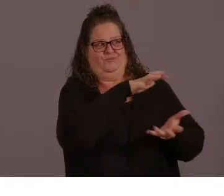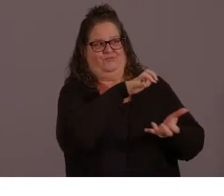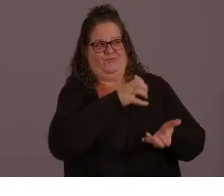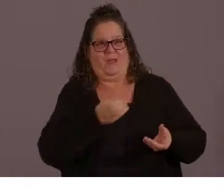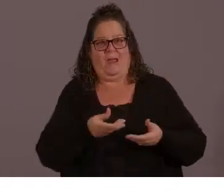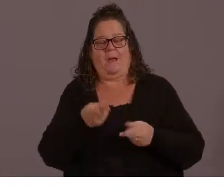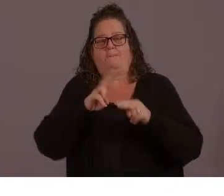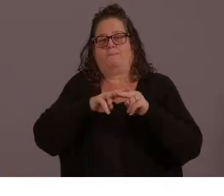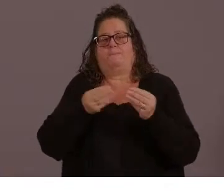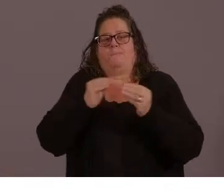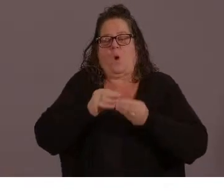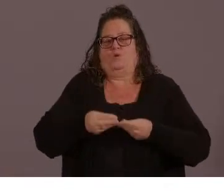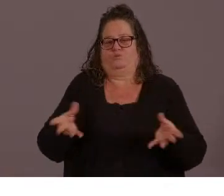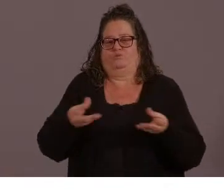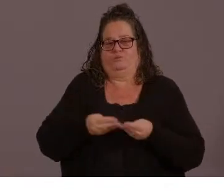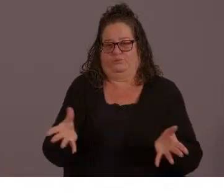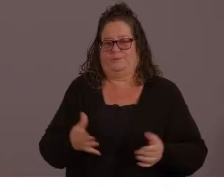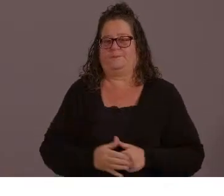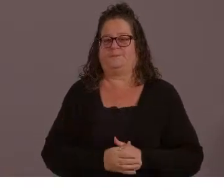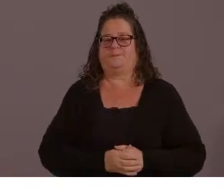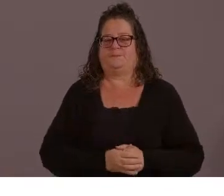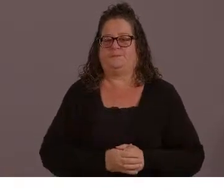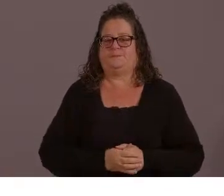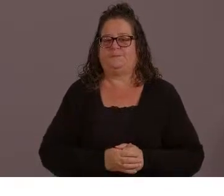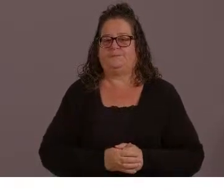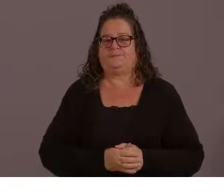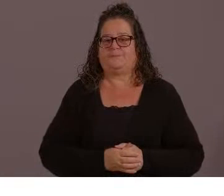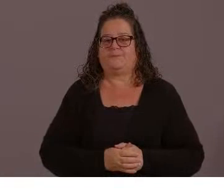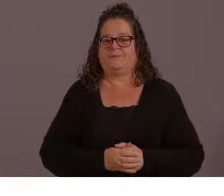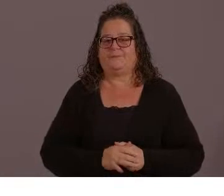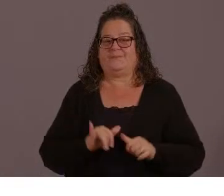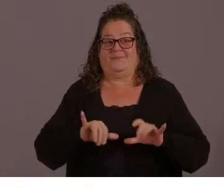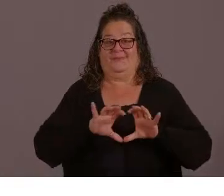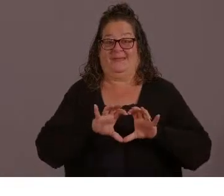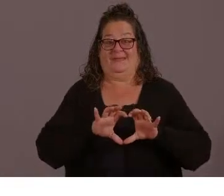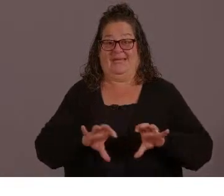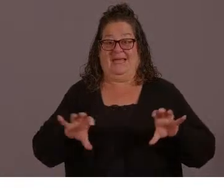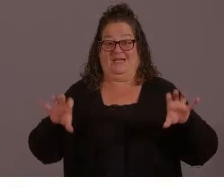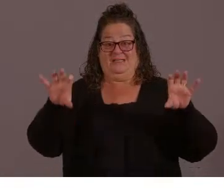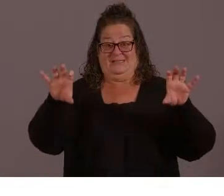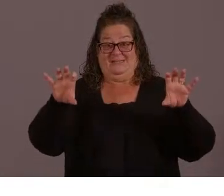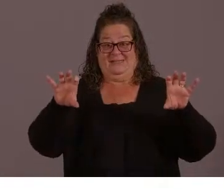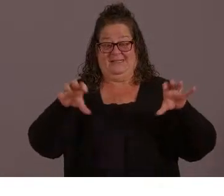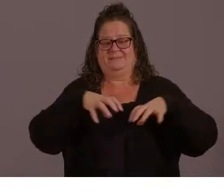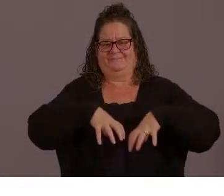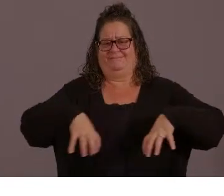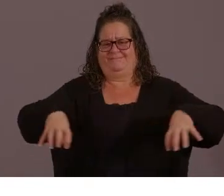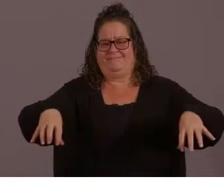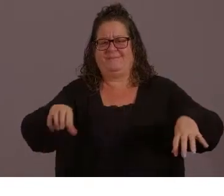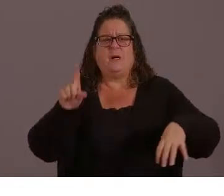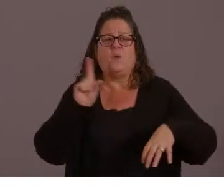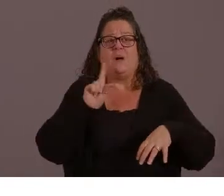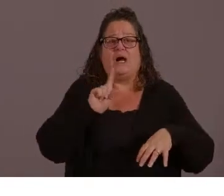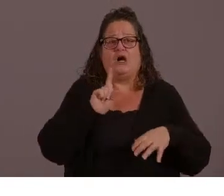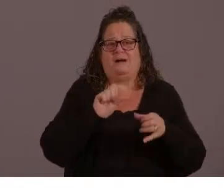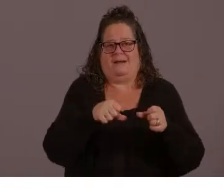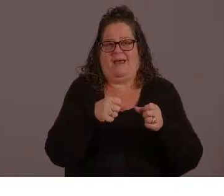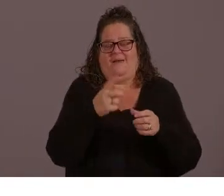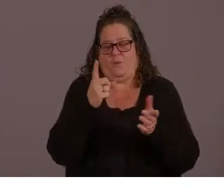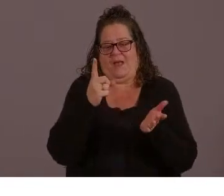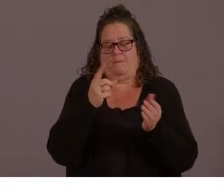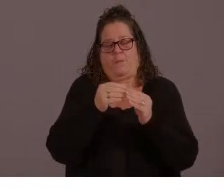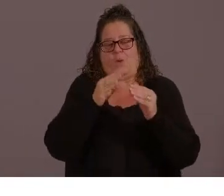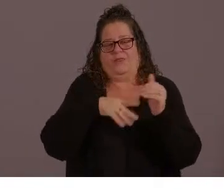As we look at our administration sites, over 1,000 provider sites now in Arizona have received vaccine and vaccine supply. This is a